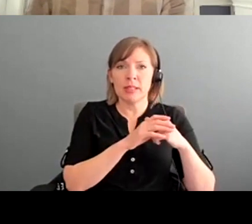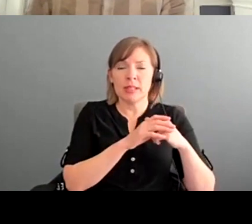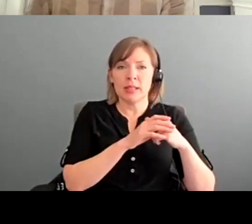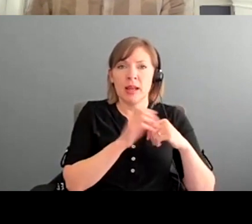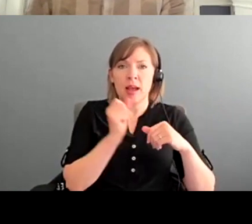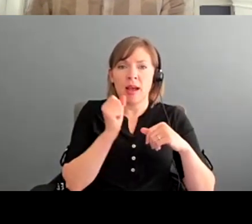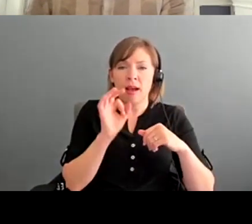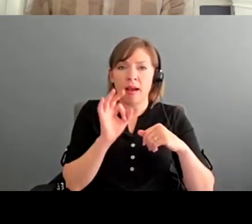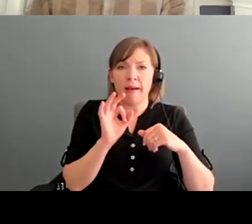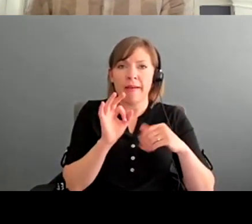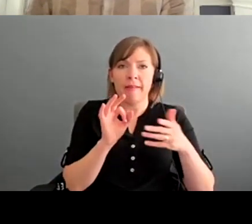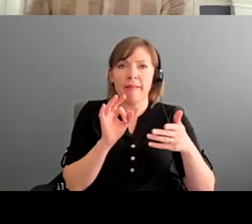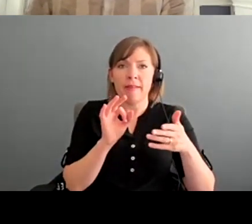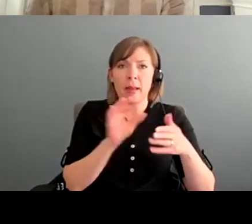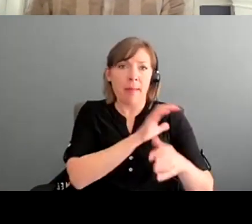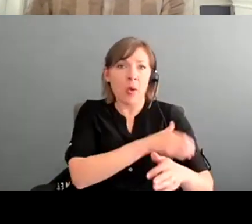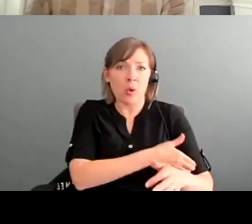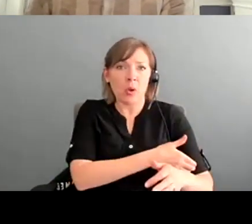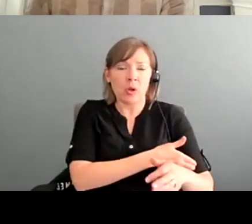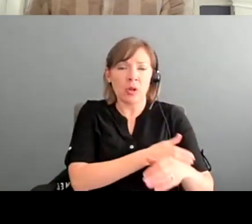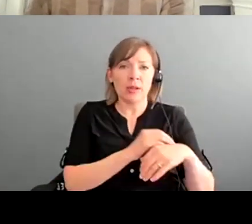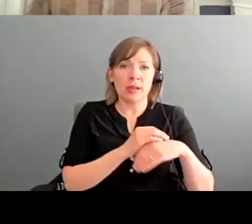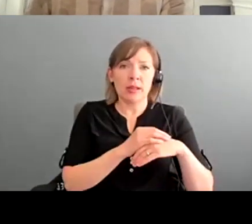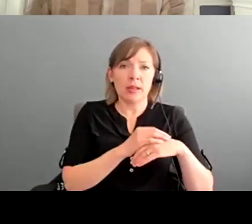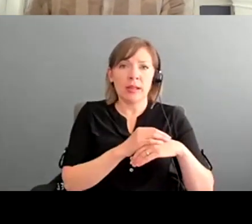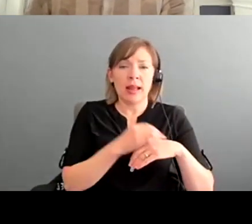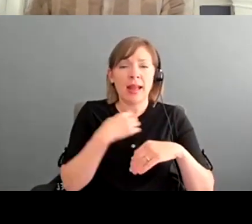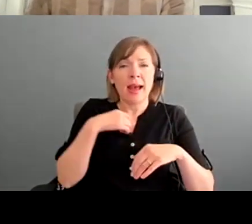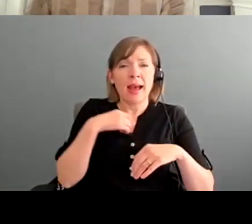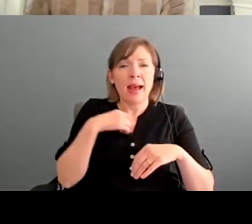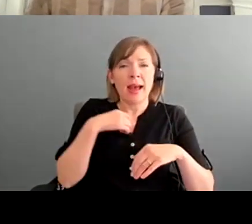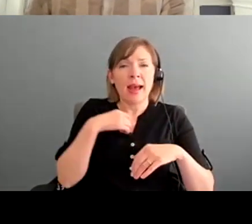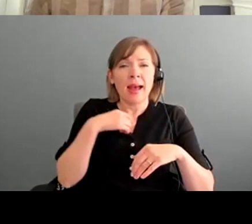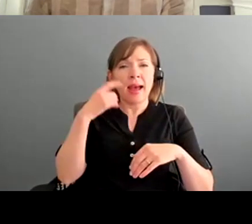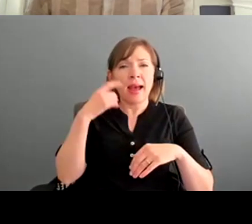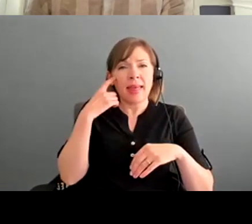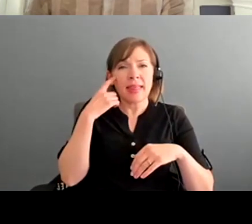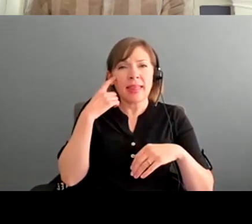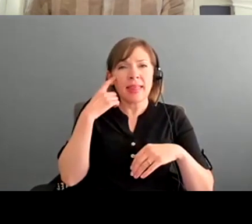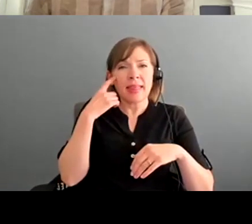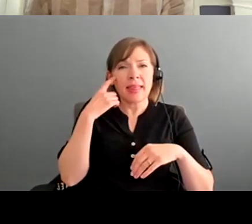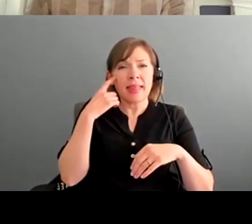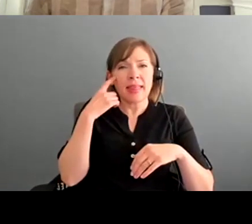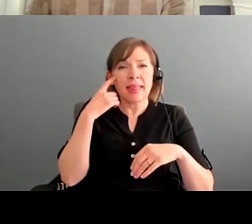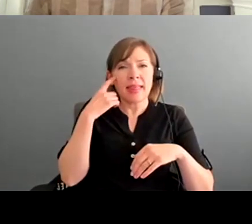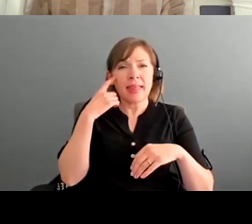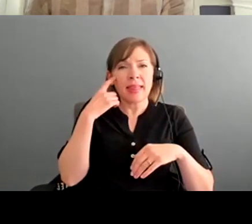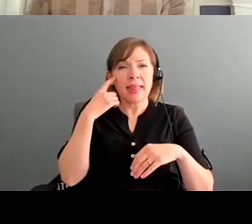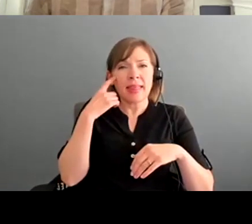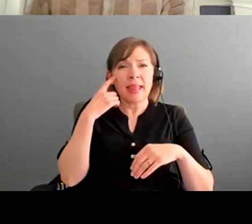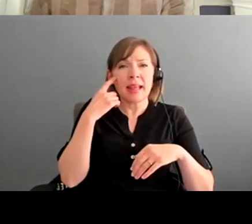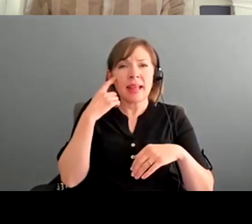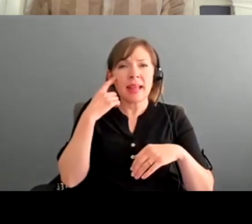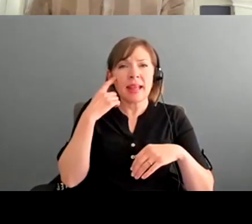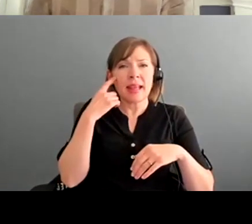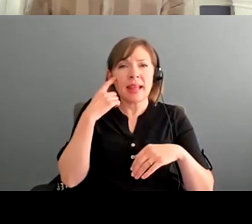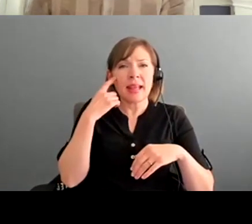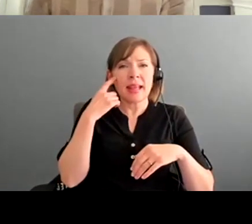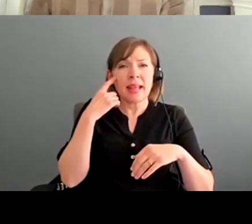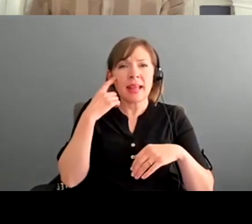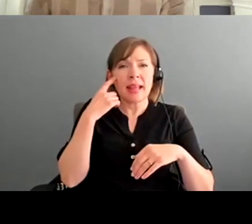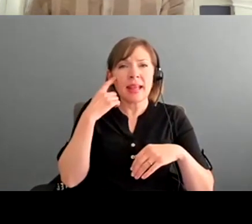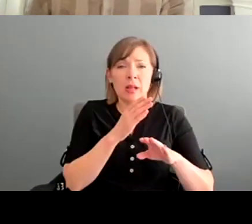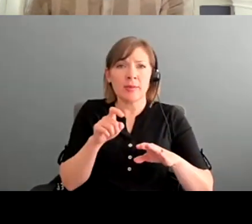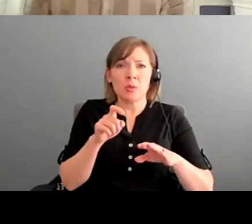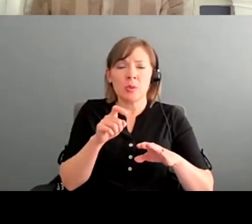of power. And I think, Foucault was mentioned earlier as well, we have to, sort